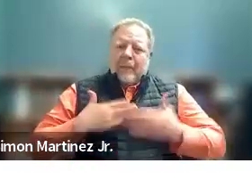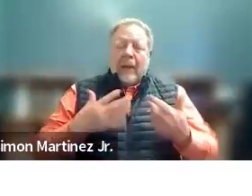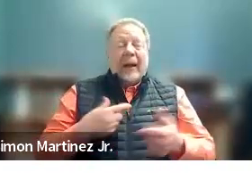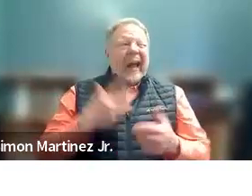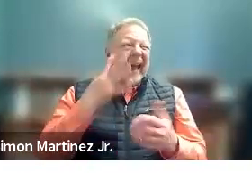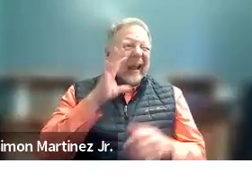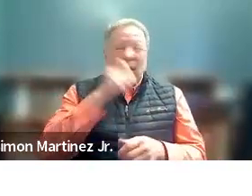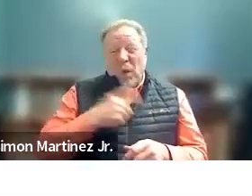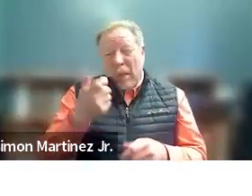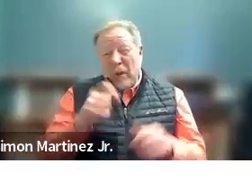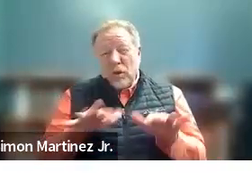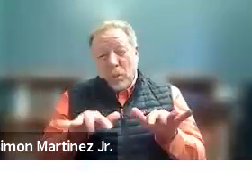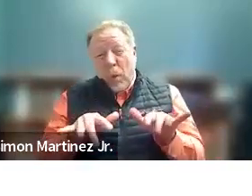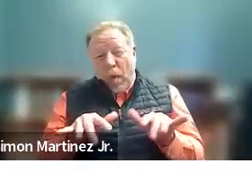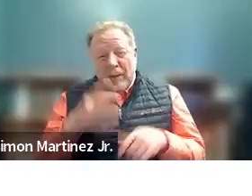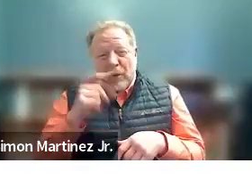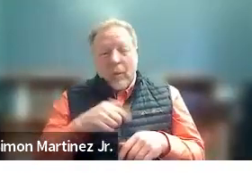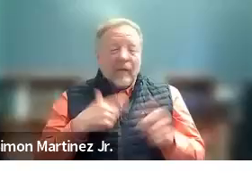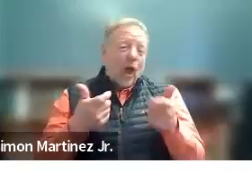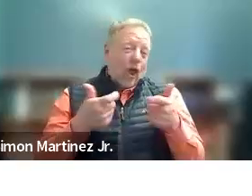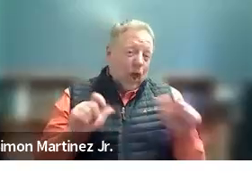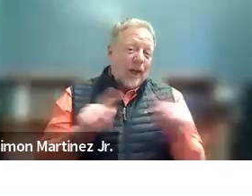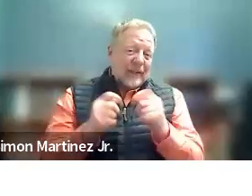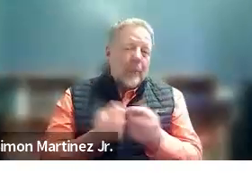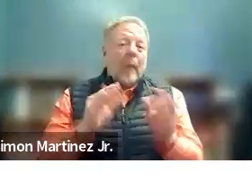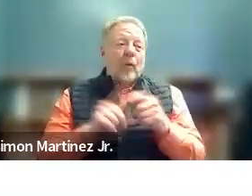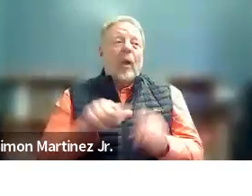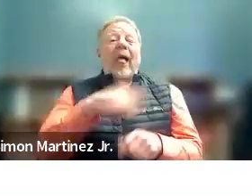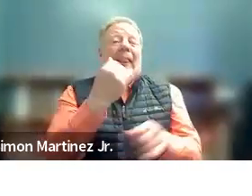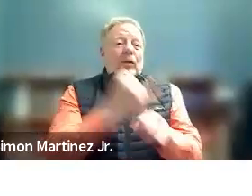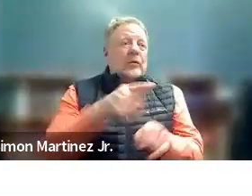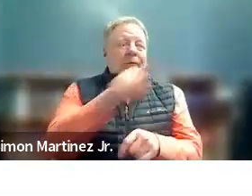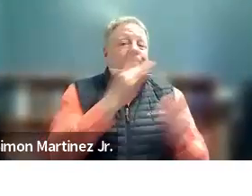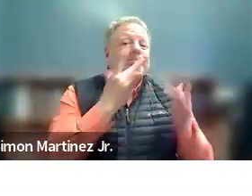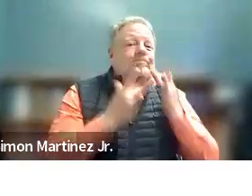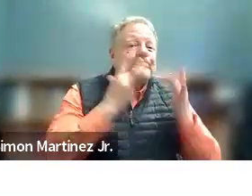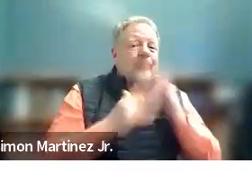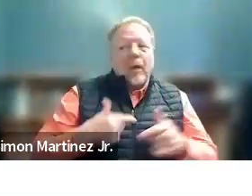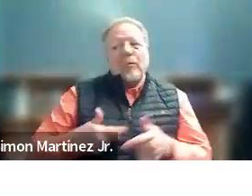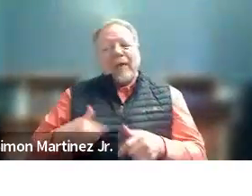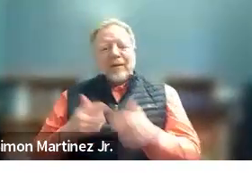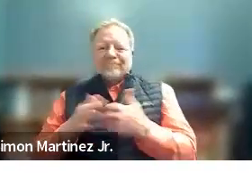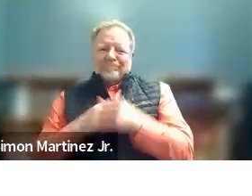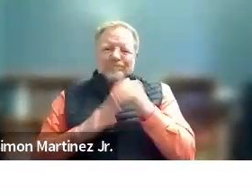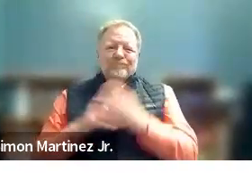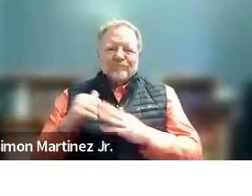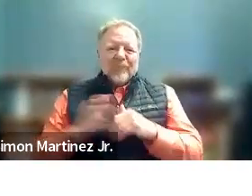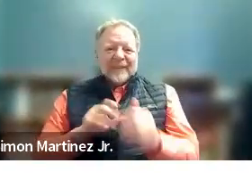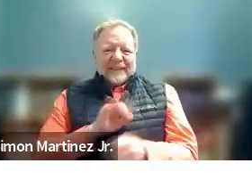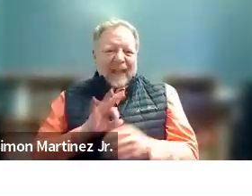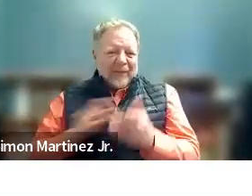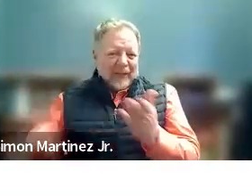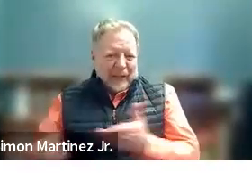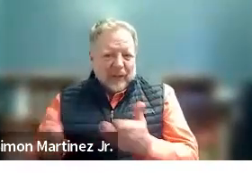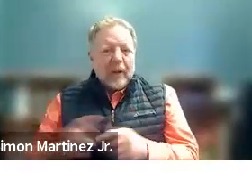spoiled, I guess, that we have a fairly large team compared to other institutions of our peer type. But even